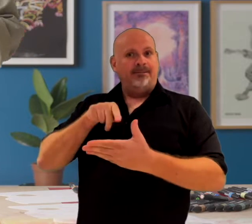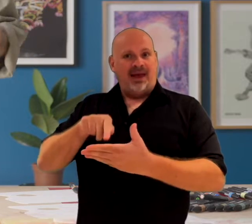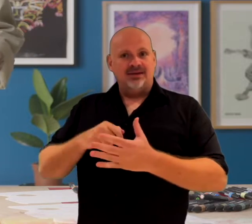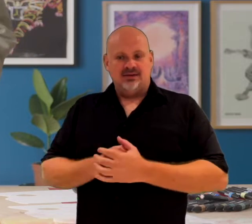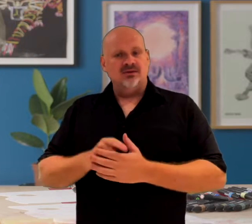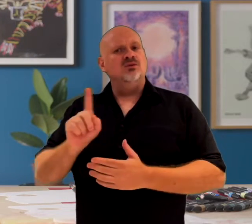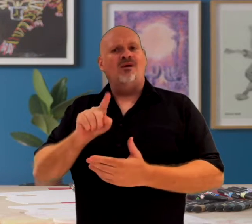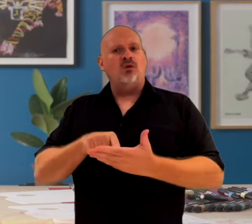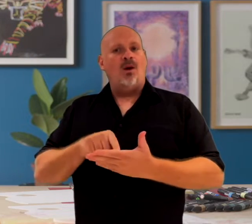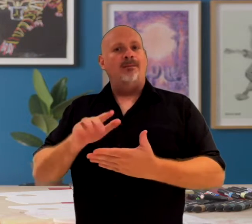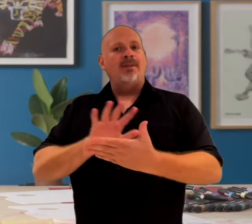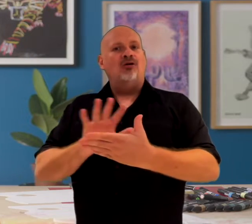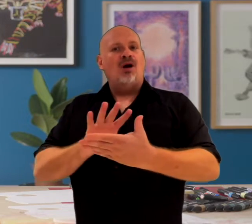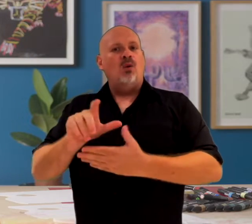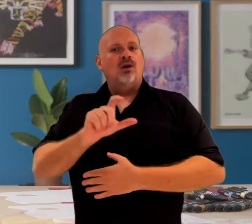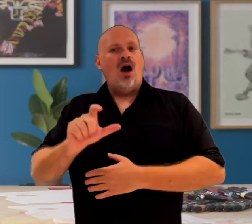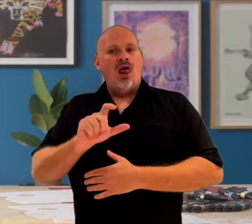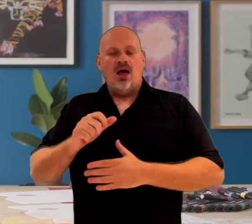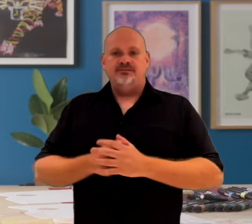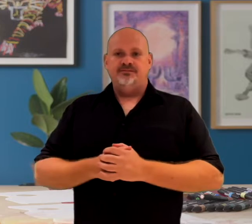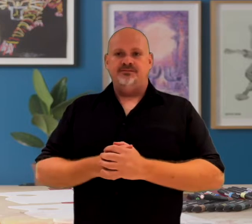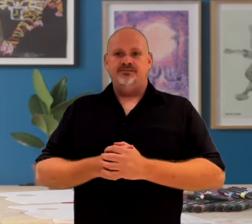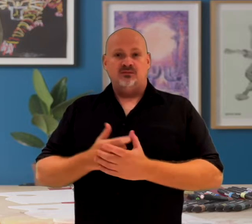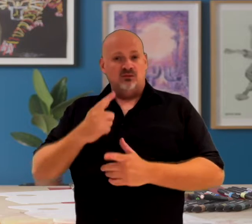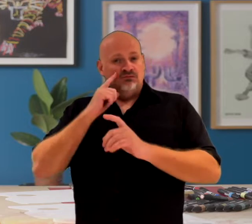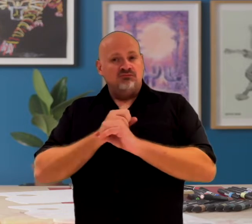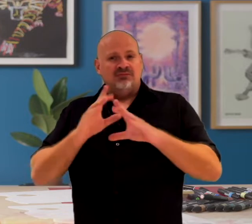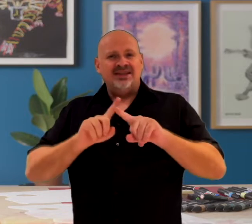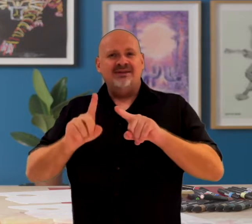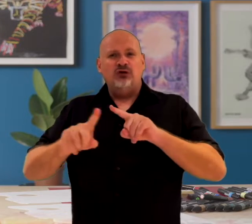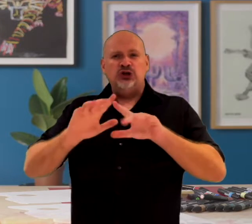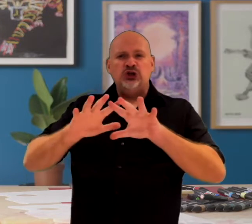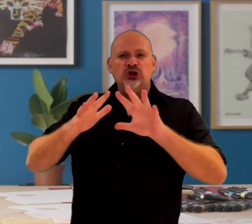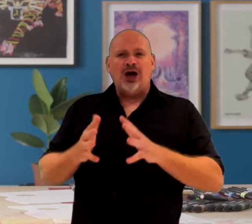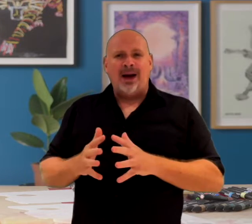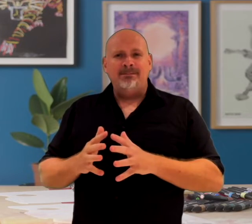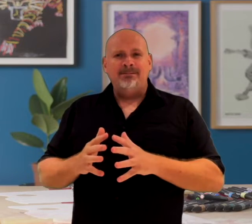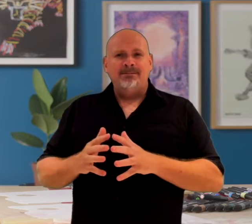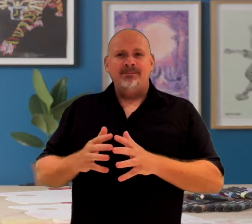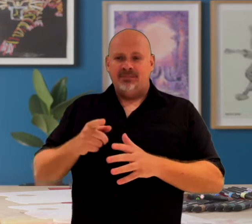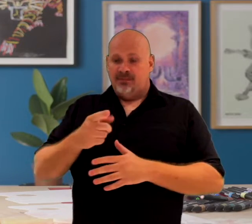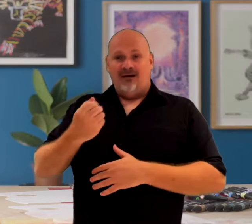different shapes, and you have a little glass of water.